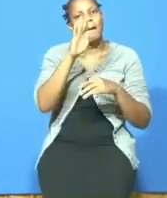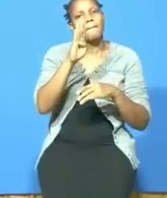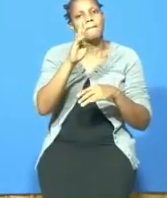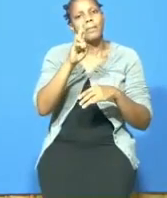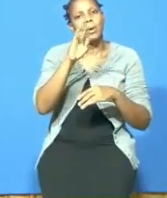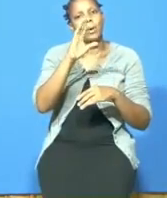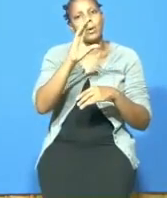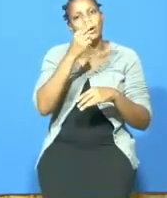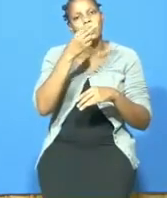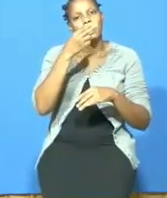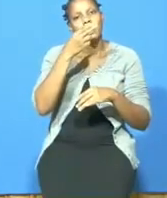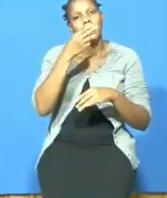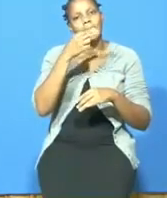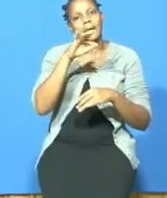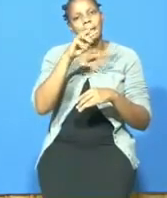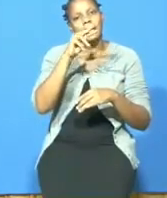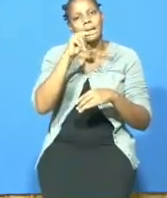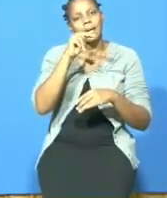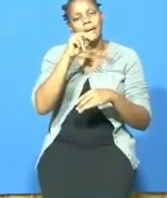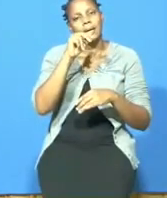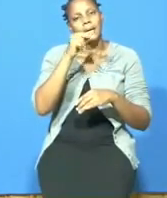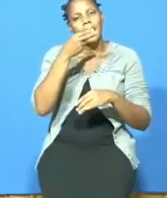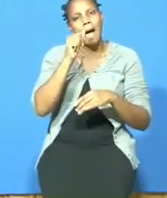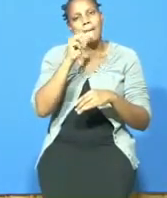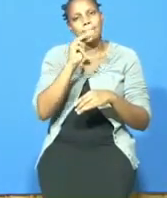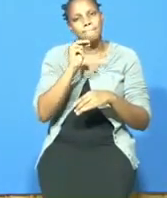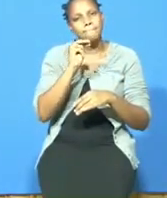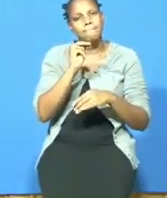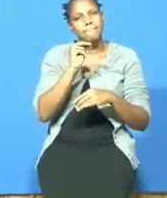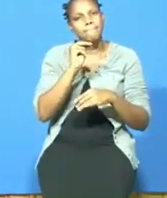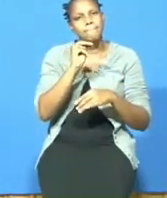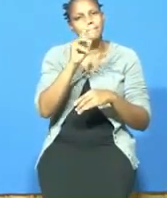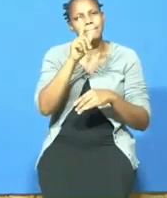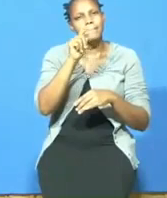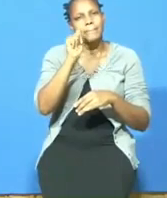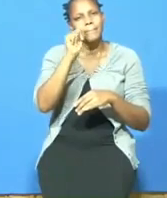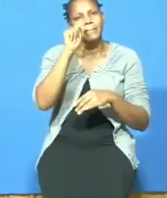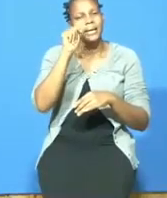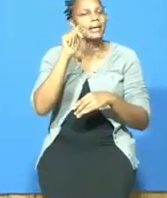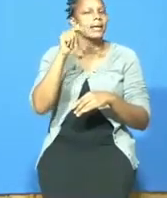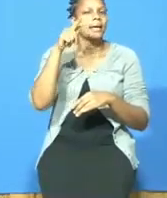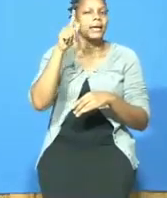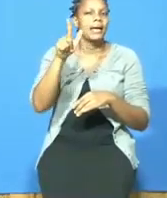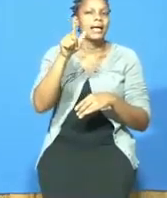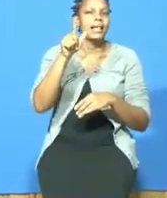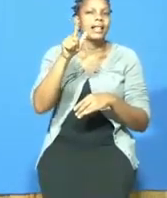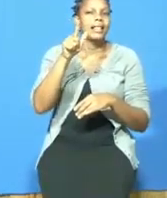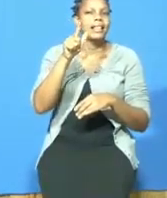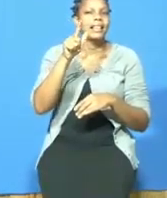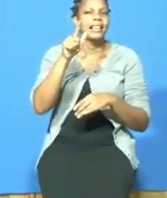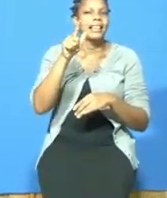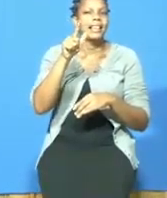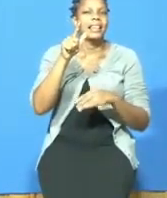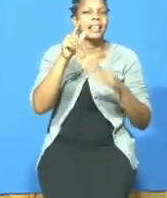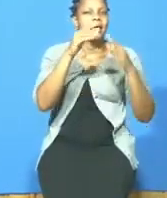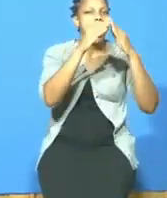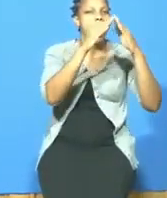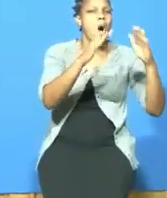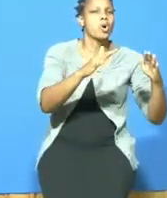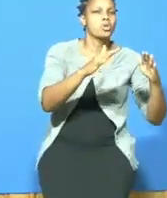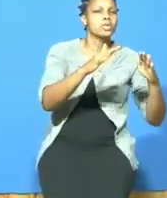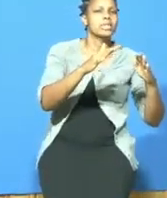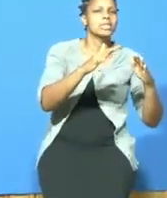wave in her hand, royal wave to her people. I waved back, thought it was